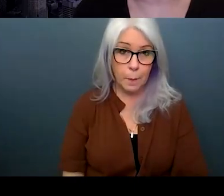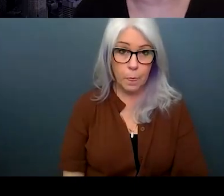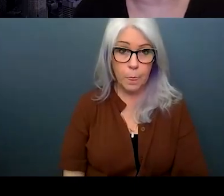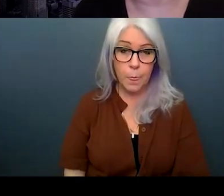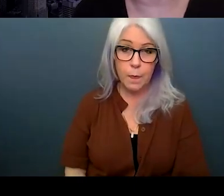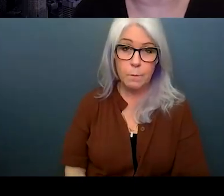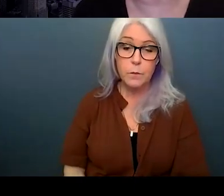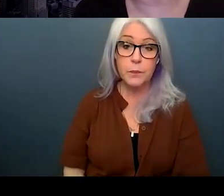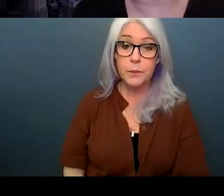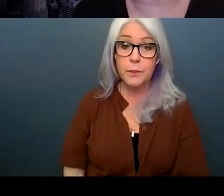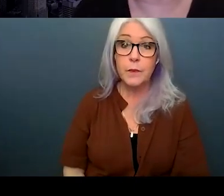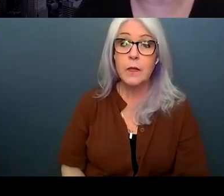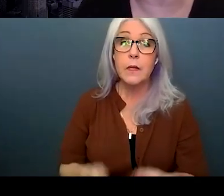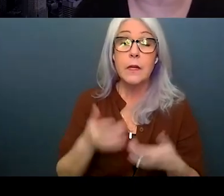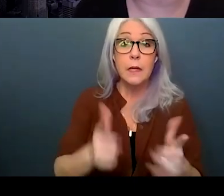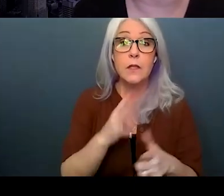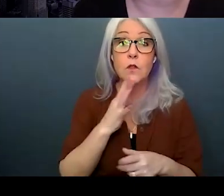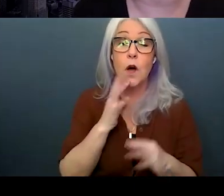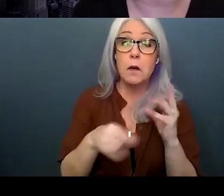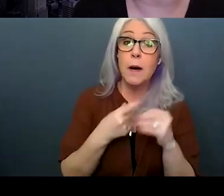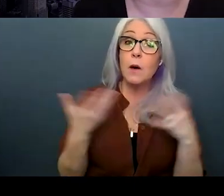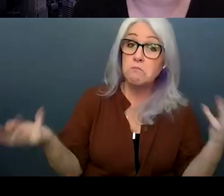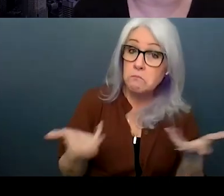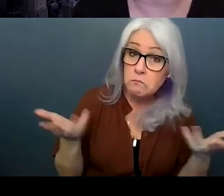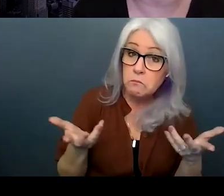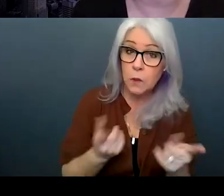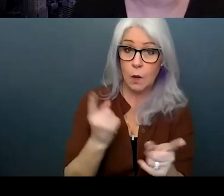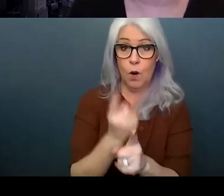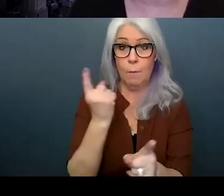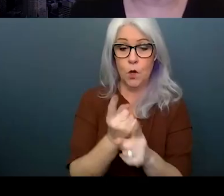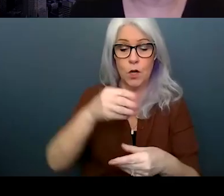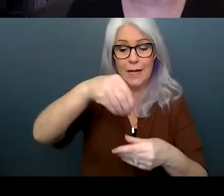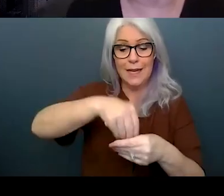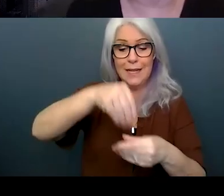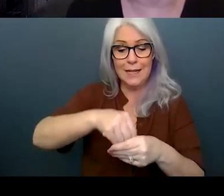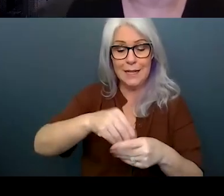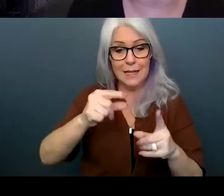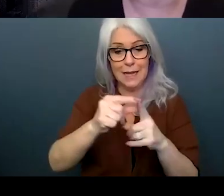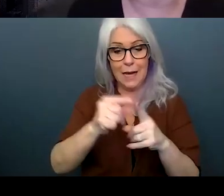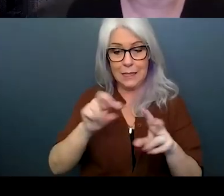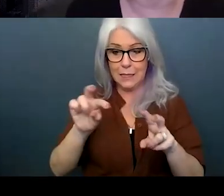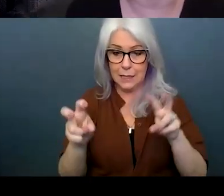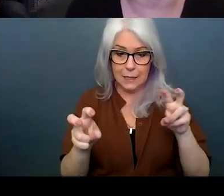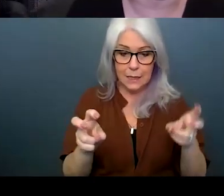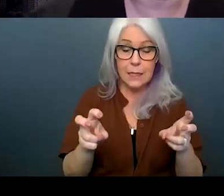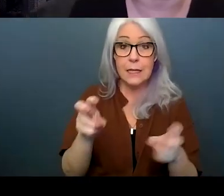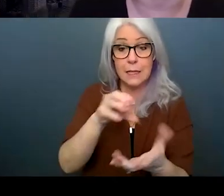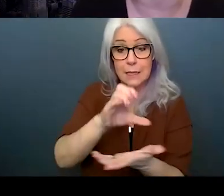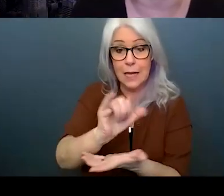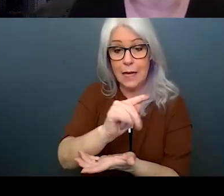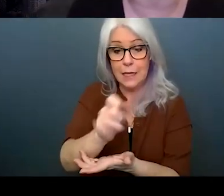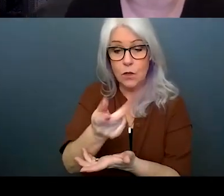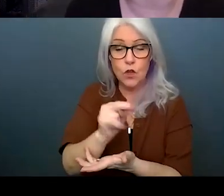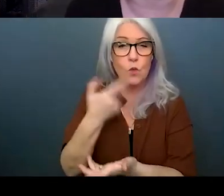So let's start by talking about how to do proper in-text citations. Remember, in this presentation, we're focusing on